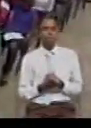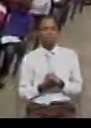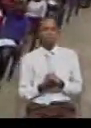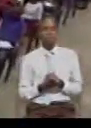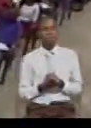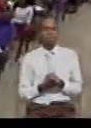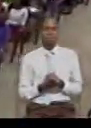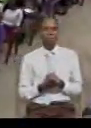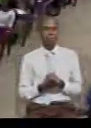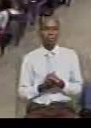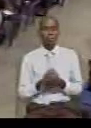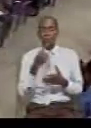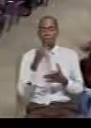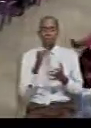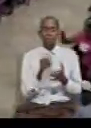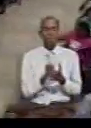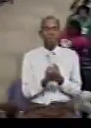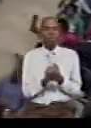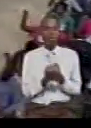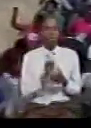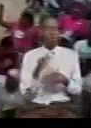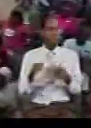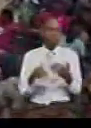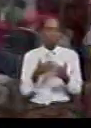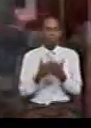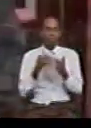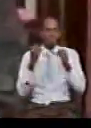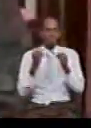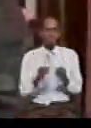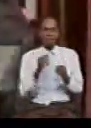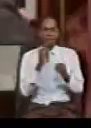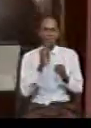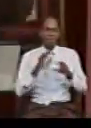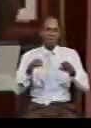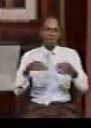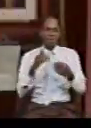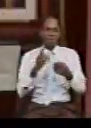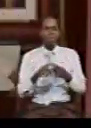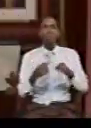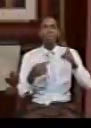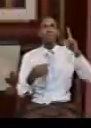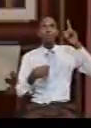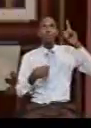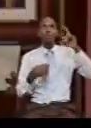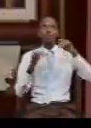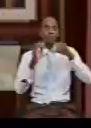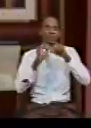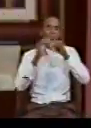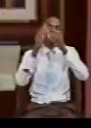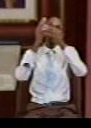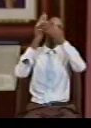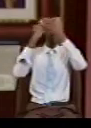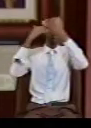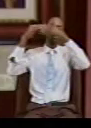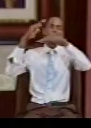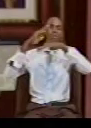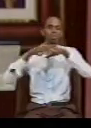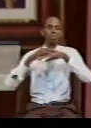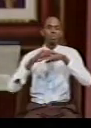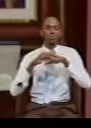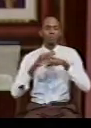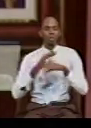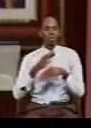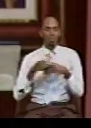It says, all power is given unto me in heaven. All